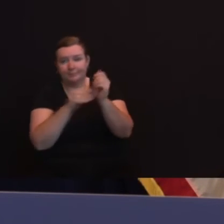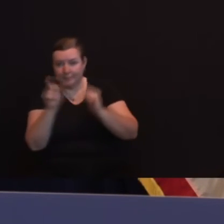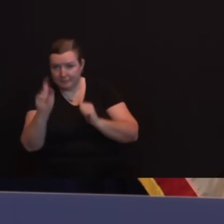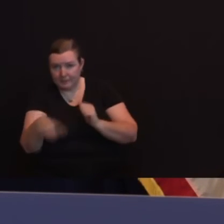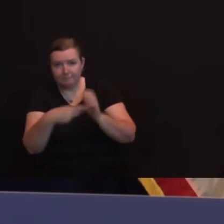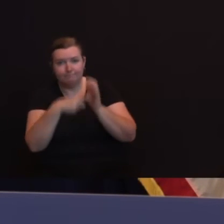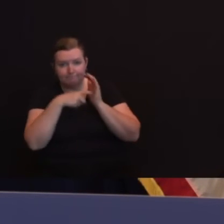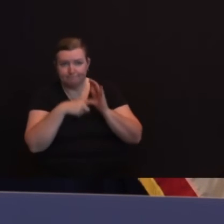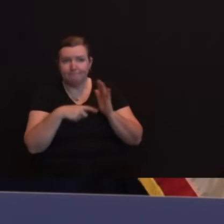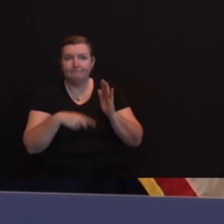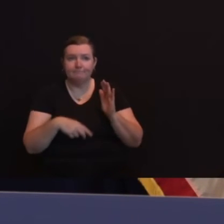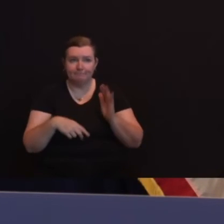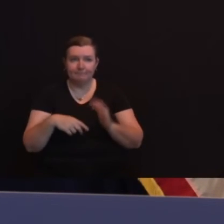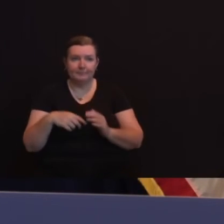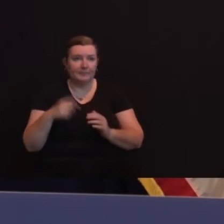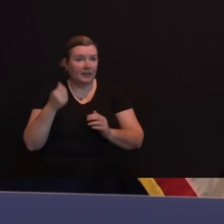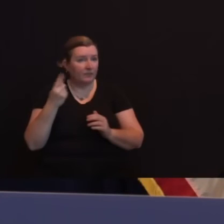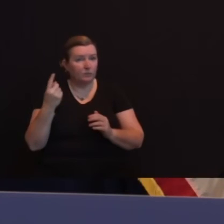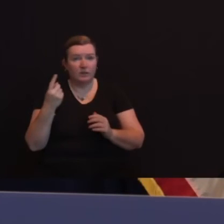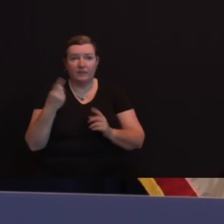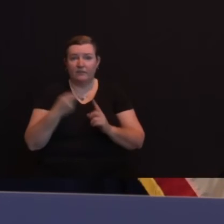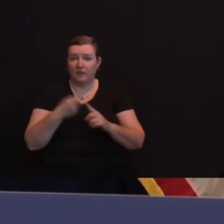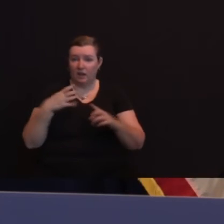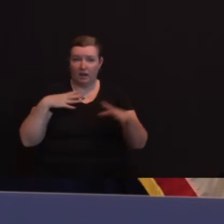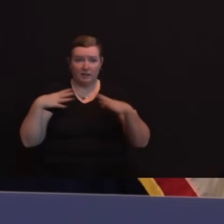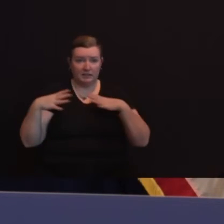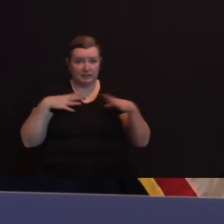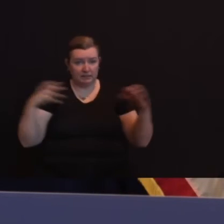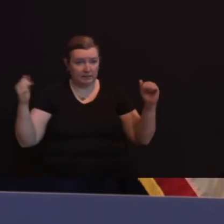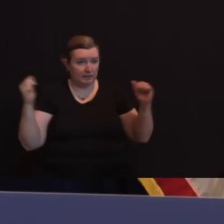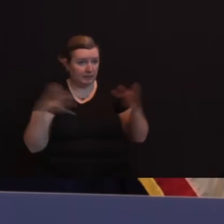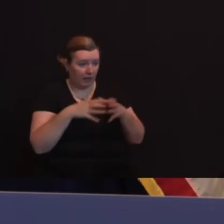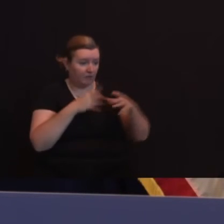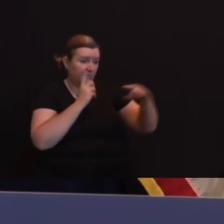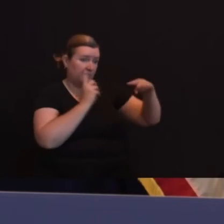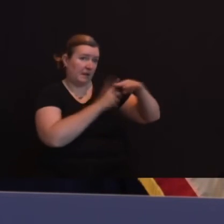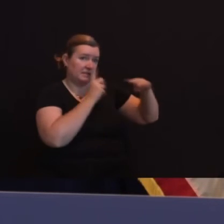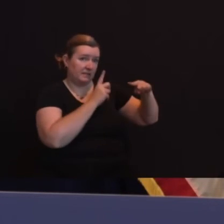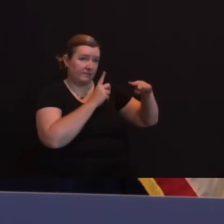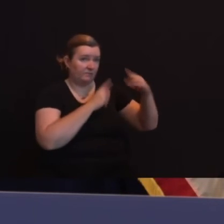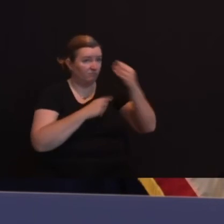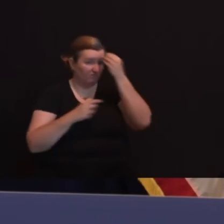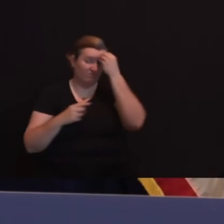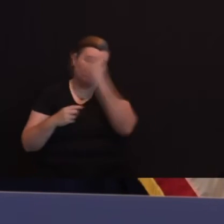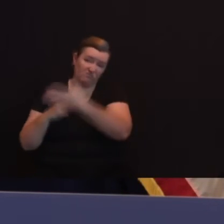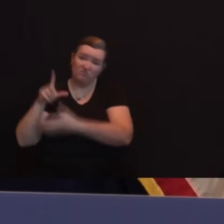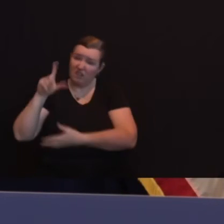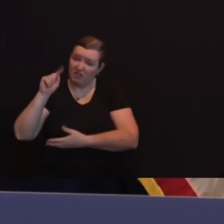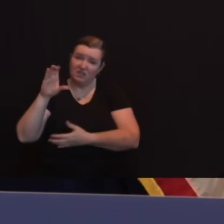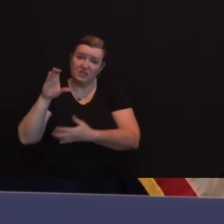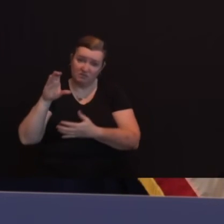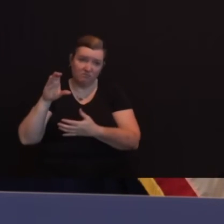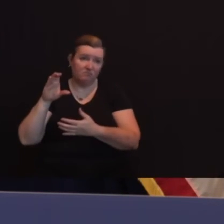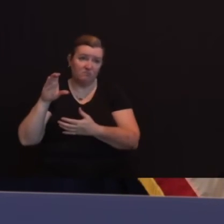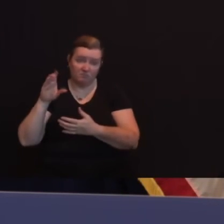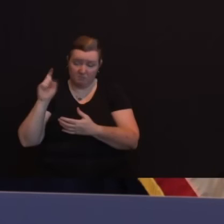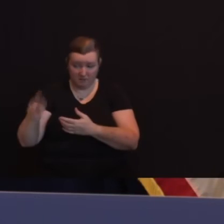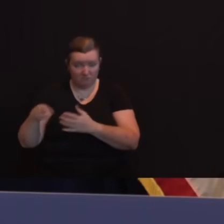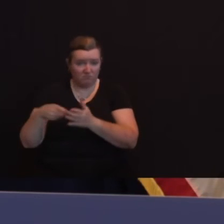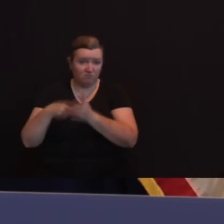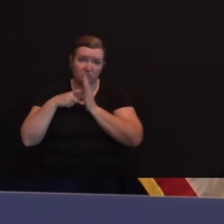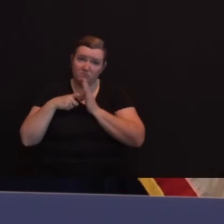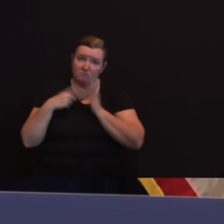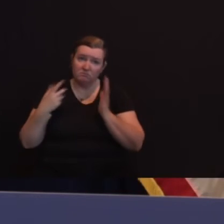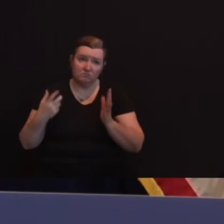present at the holiday gathering tests positive for COVID-19 or exhibits symptoms of